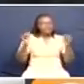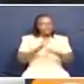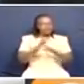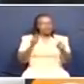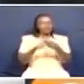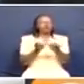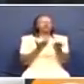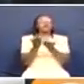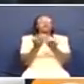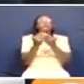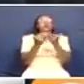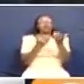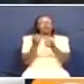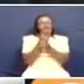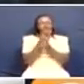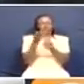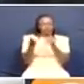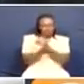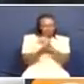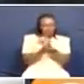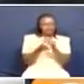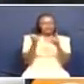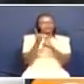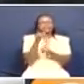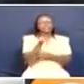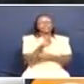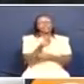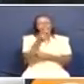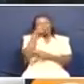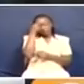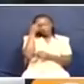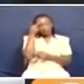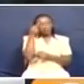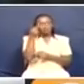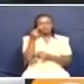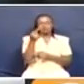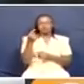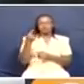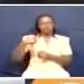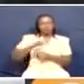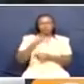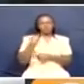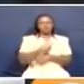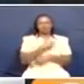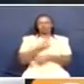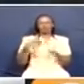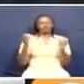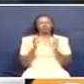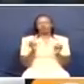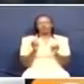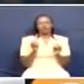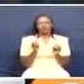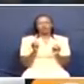serve before midnight on that date because there was no fault on the part of the third respondent